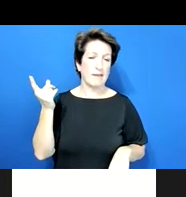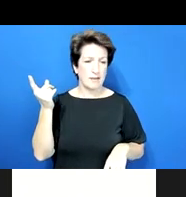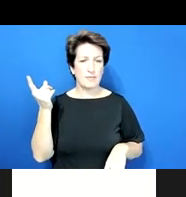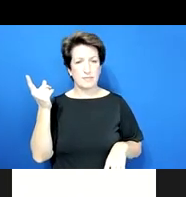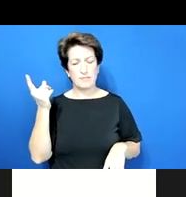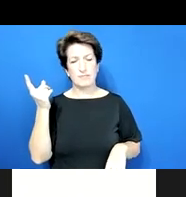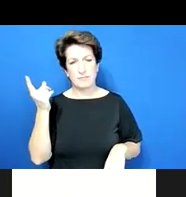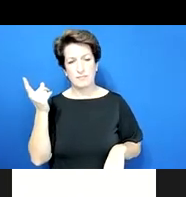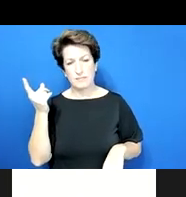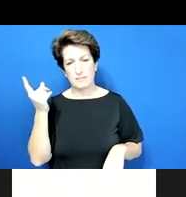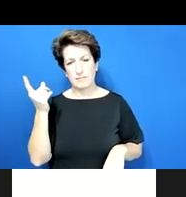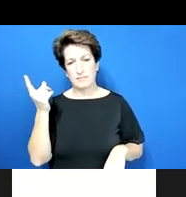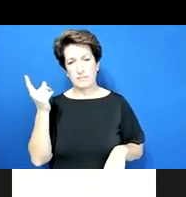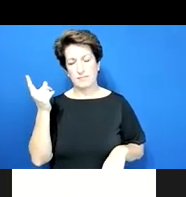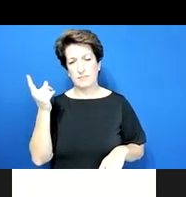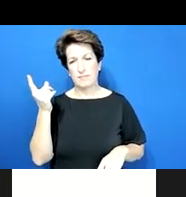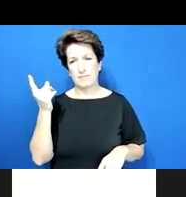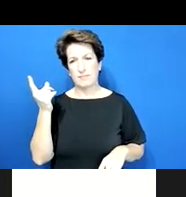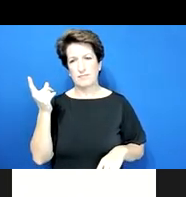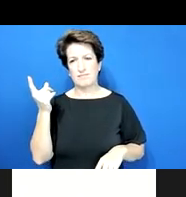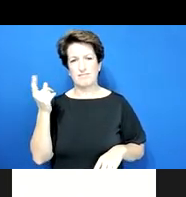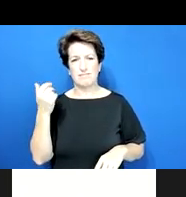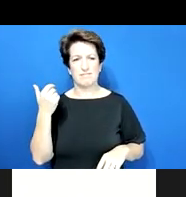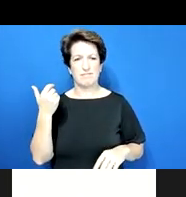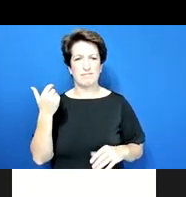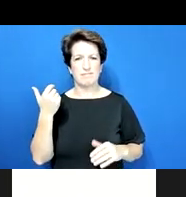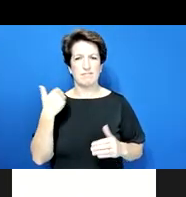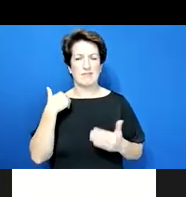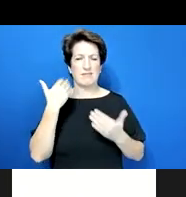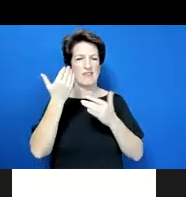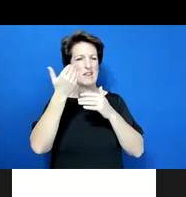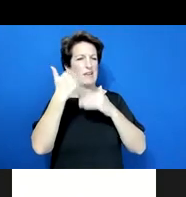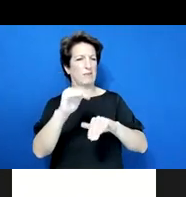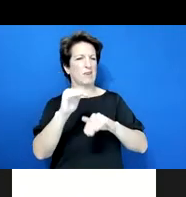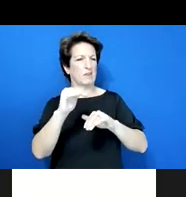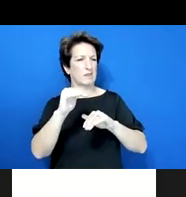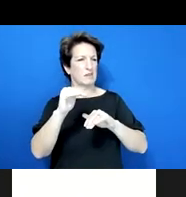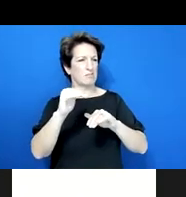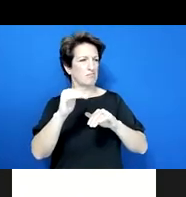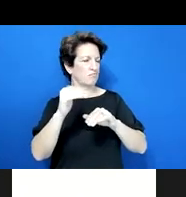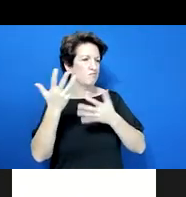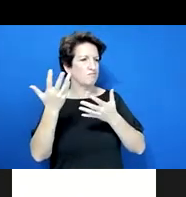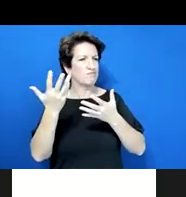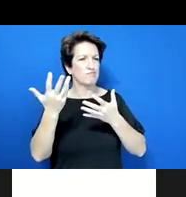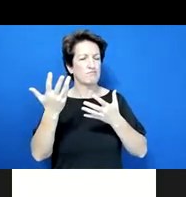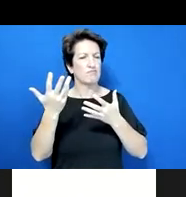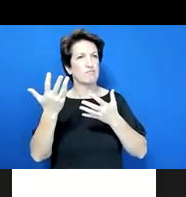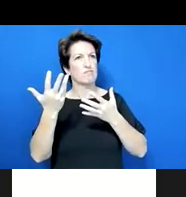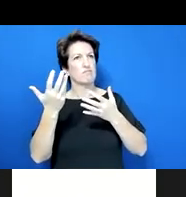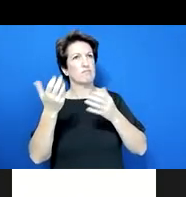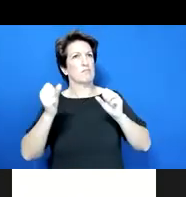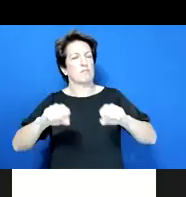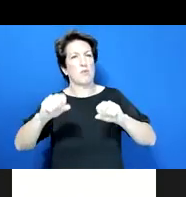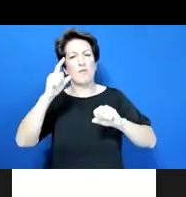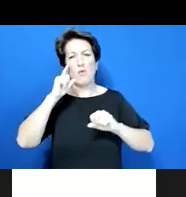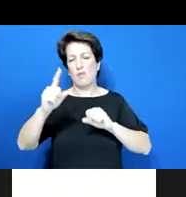sort of the ability to generate COVID IDs to the public health units in the